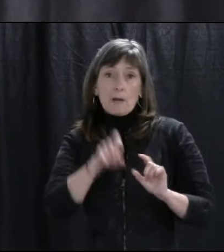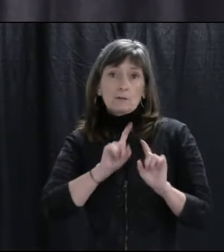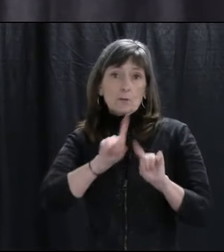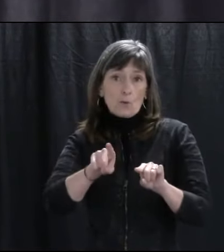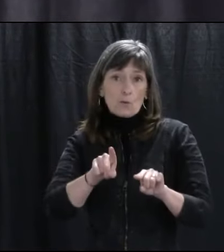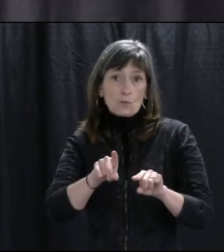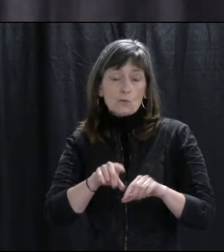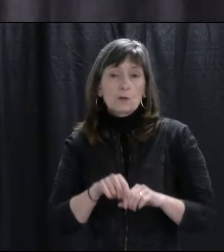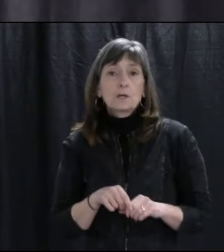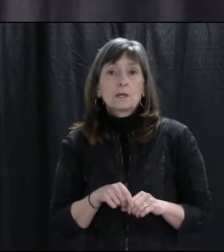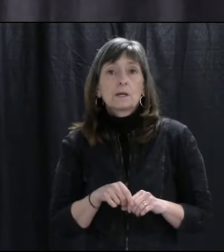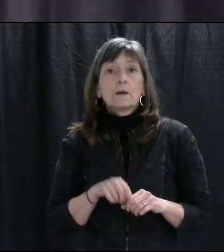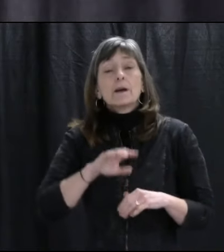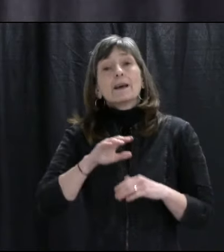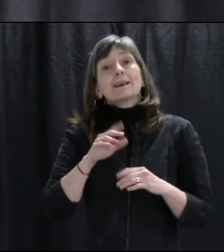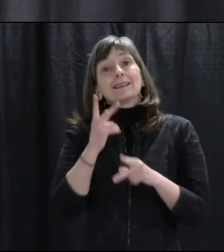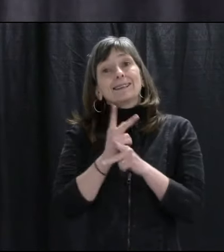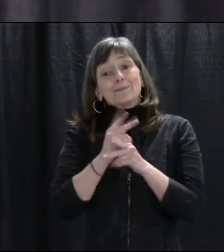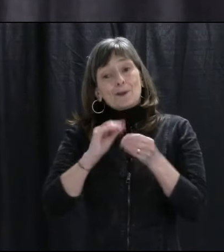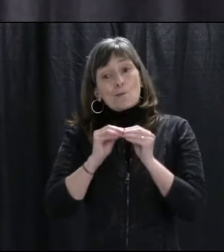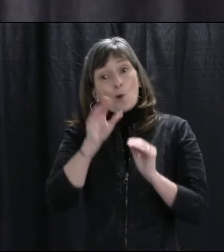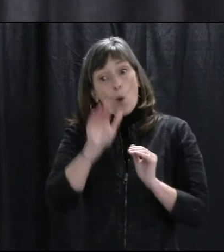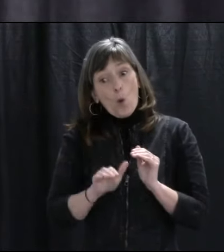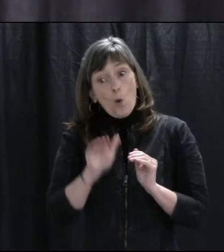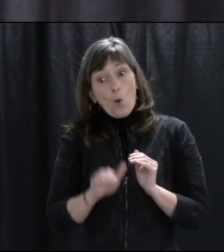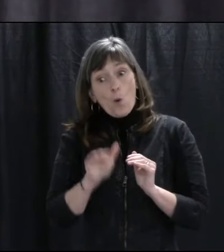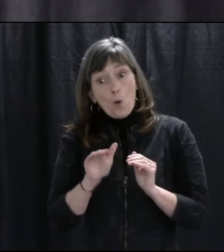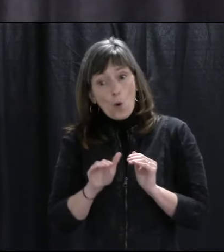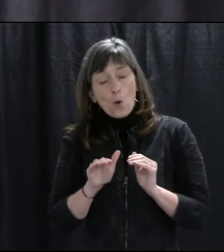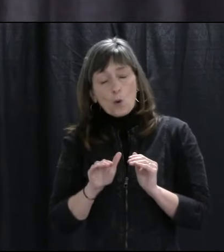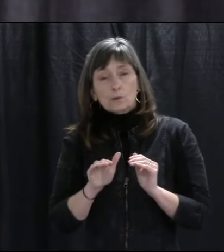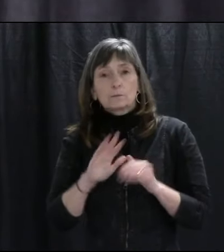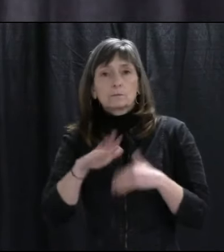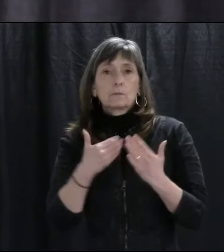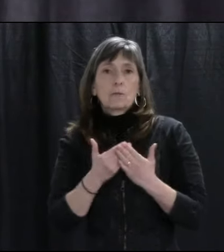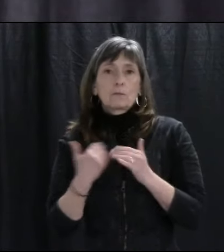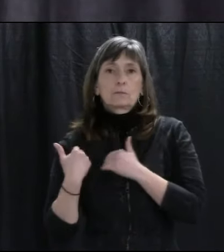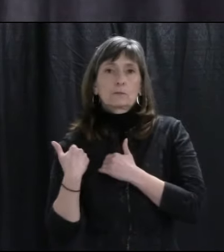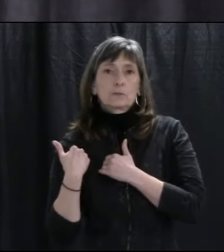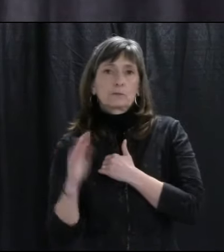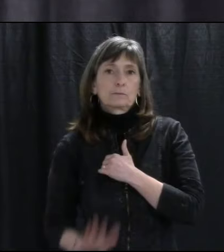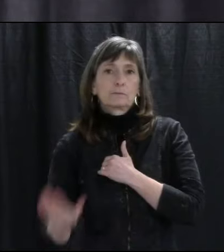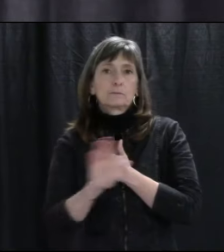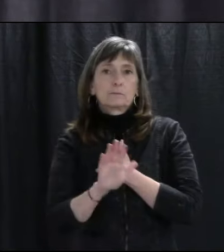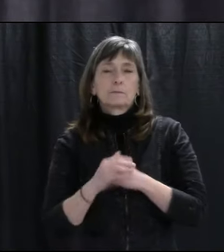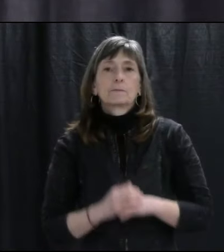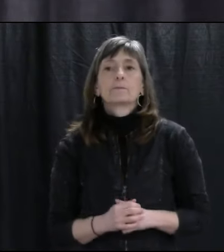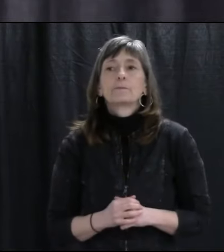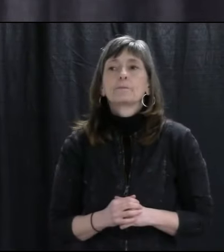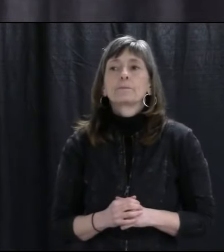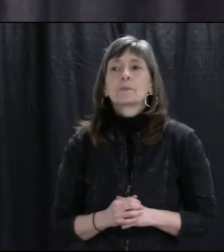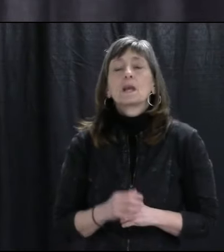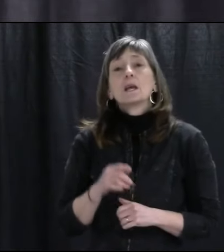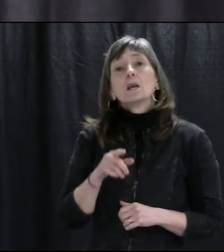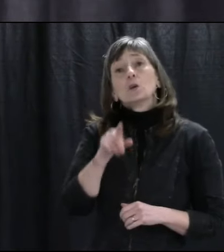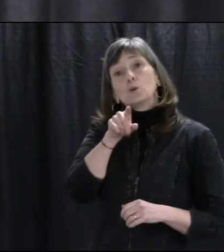is all of our responsibility. I want to speak for a moment about those accessing healthcare